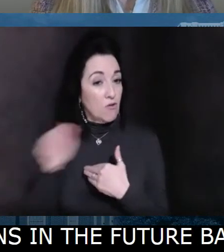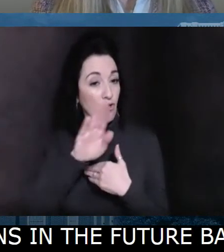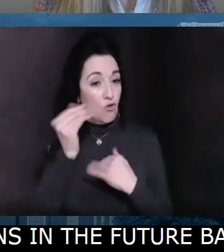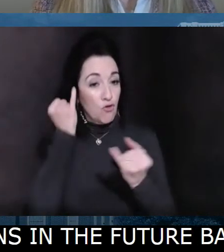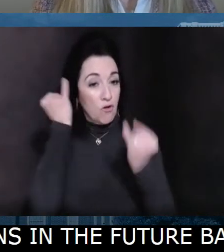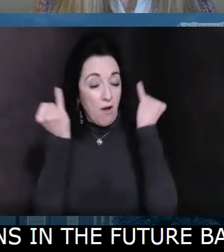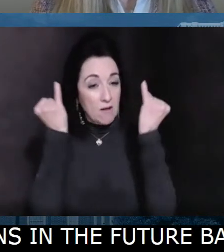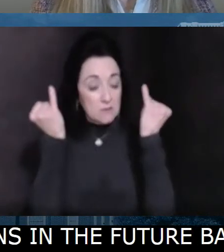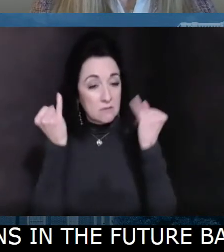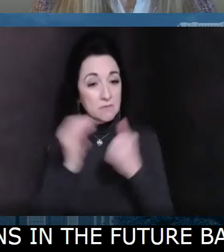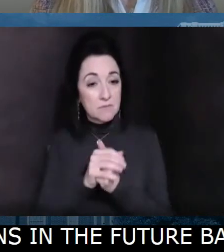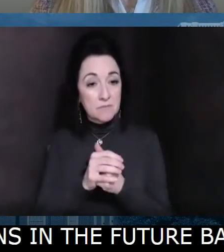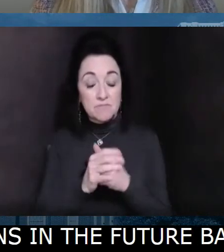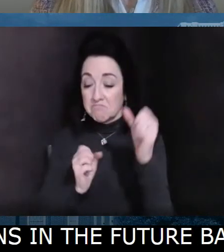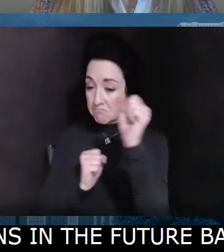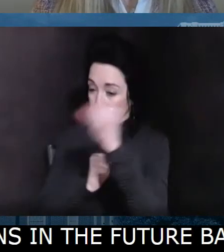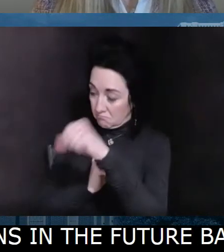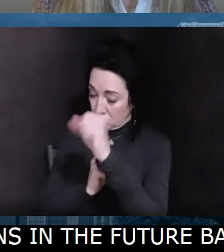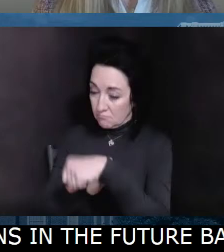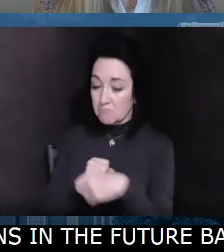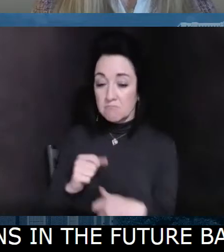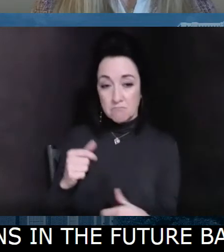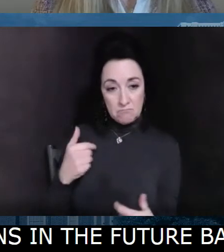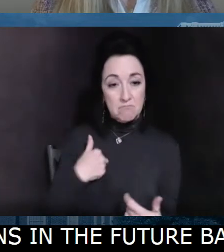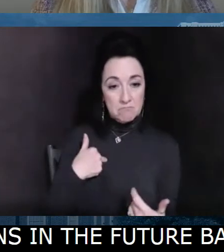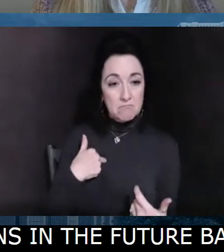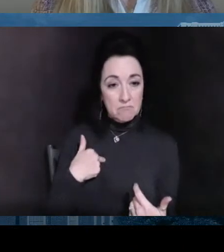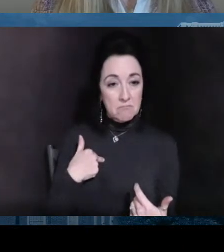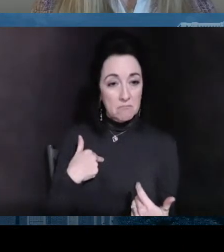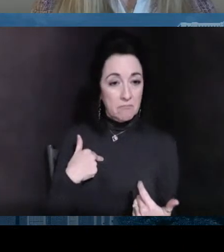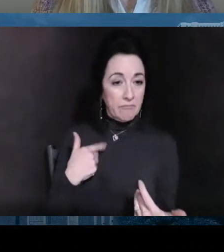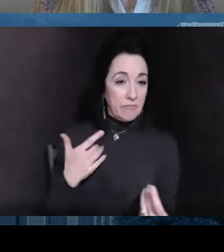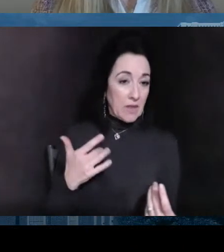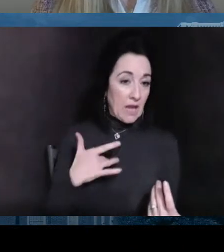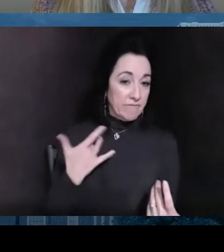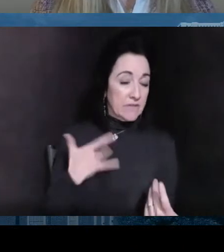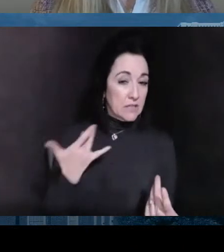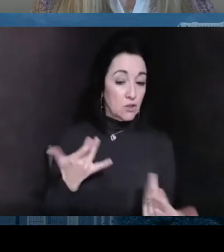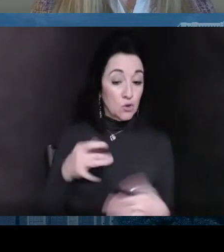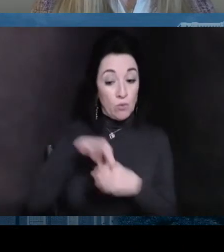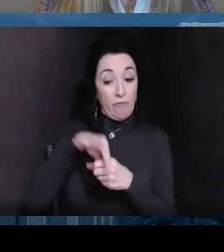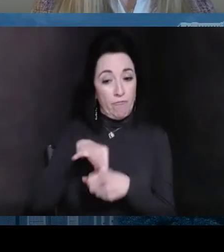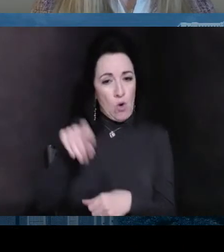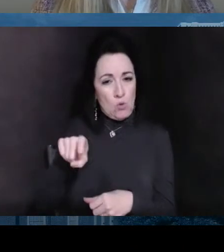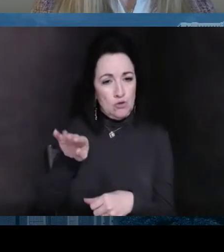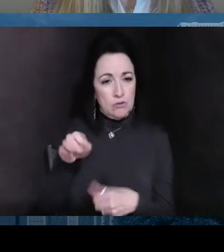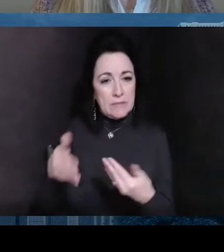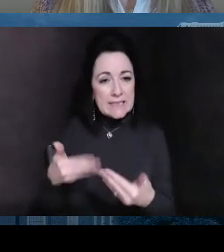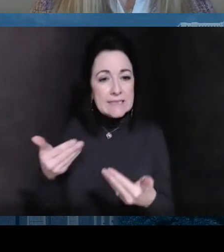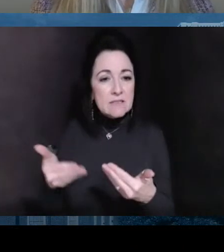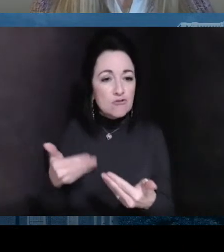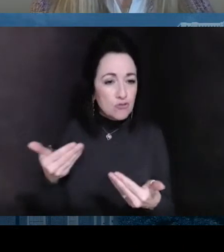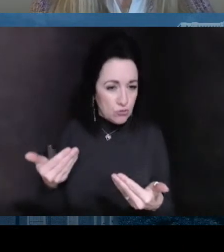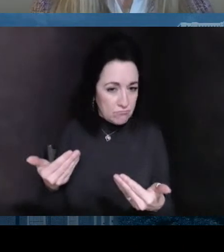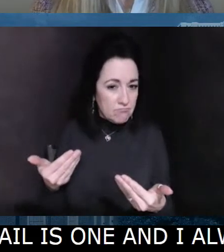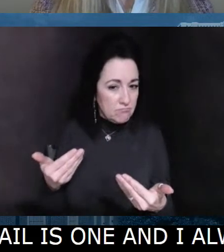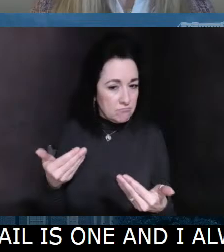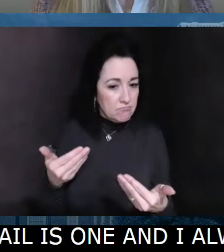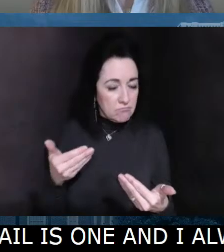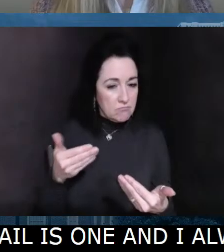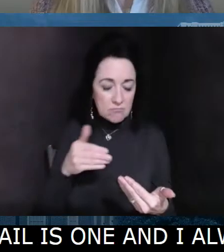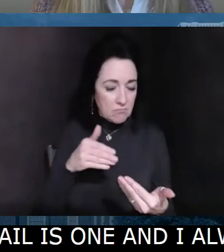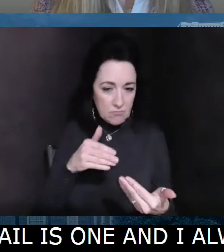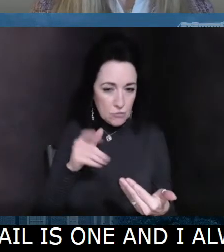I always start with the proposition that we ought to make it as easy as possible for people to exercise their right to vote, not